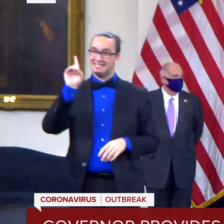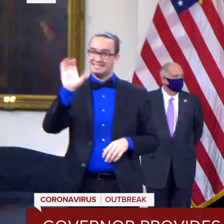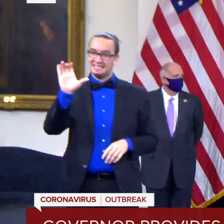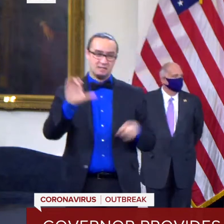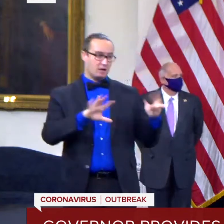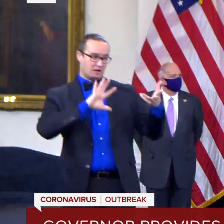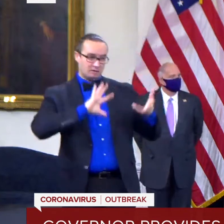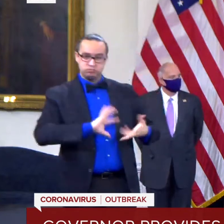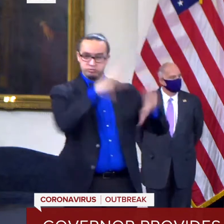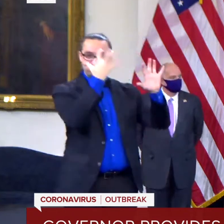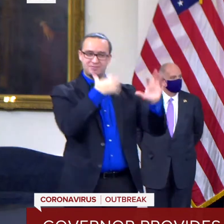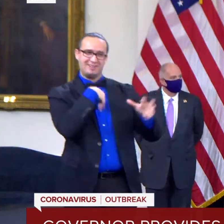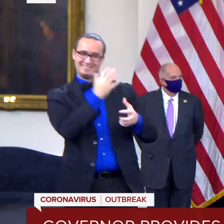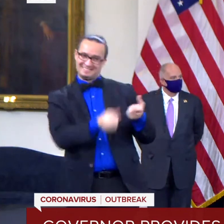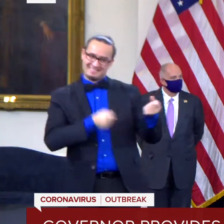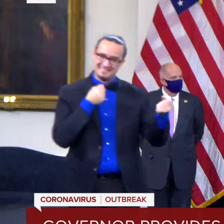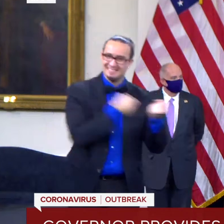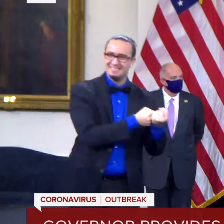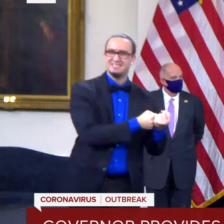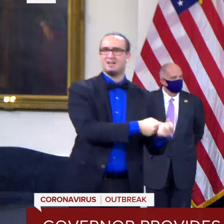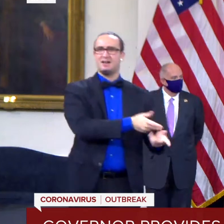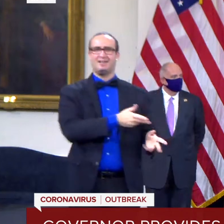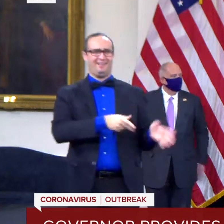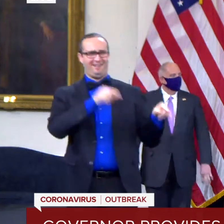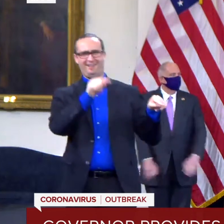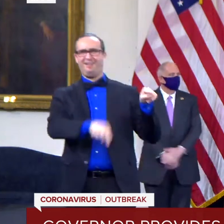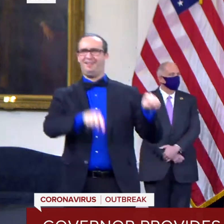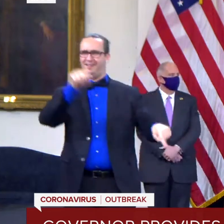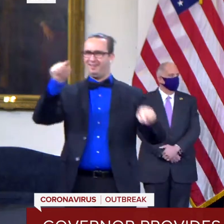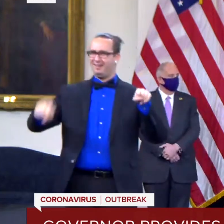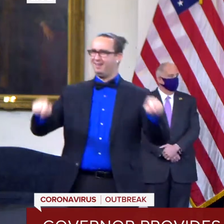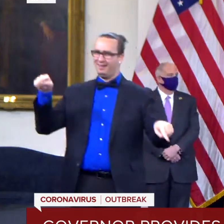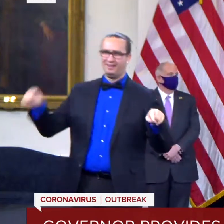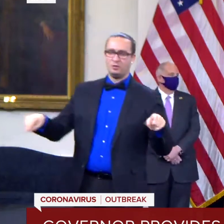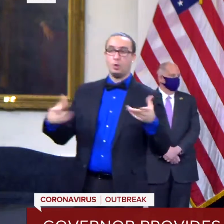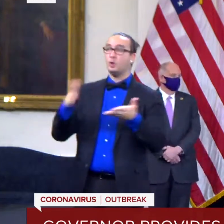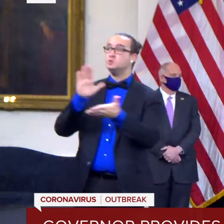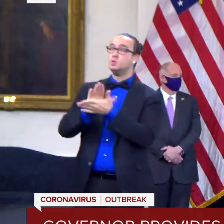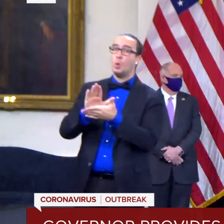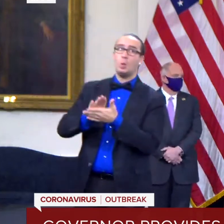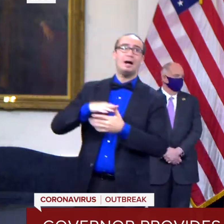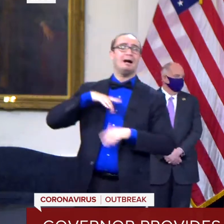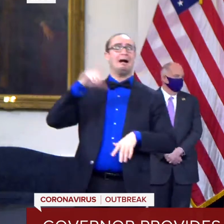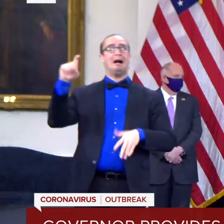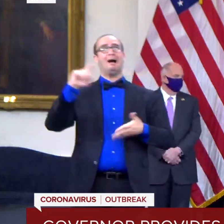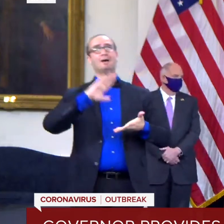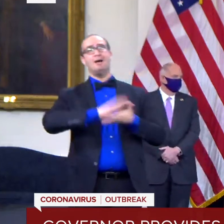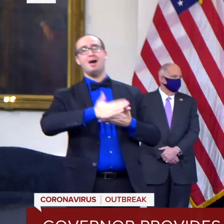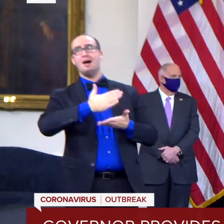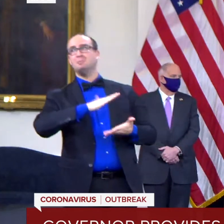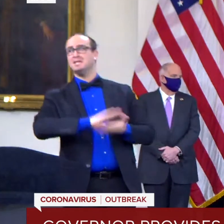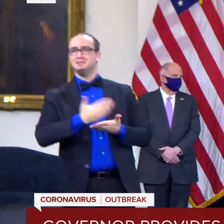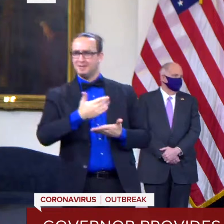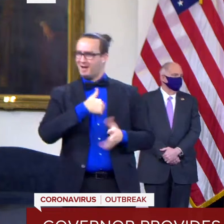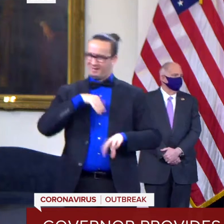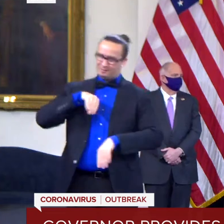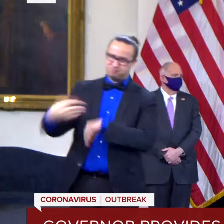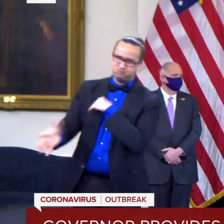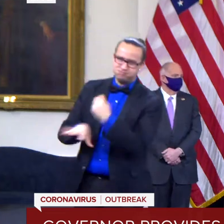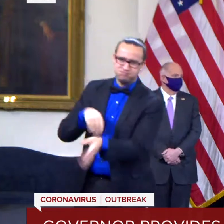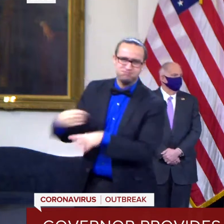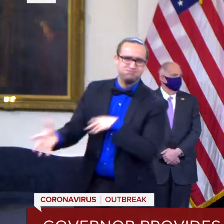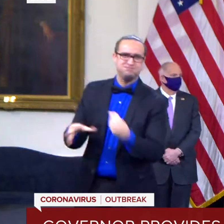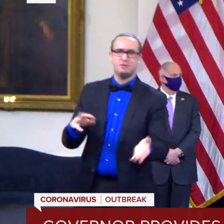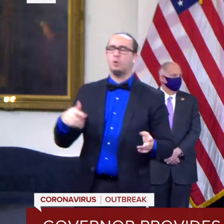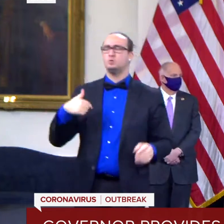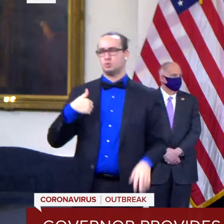be manned, when kids needed their laptops for school. The National Guard was there in their communities. So it's